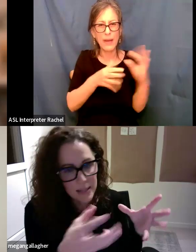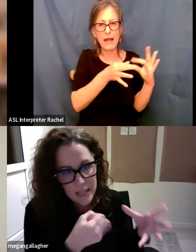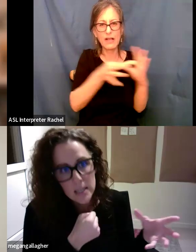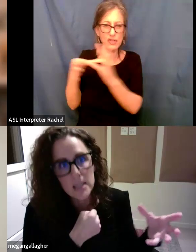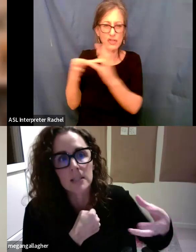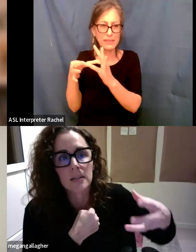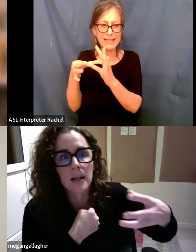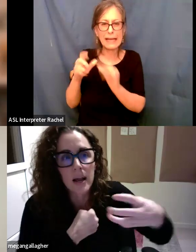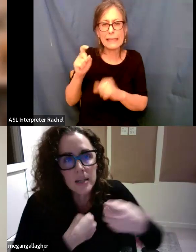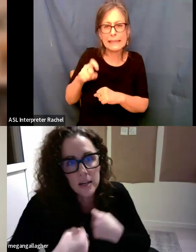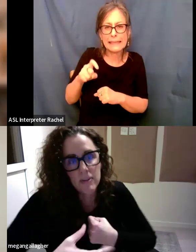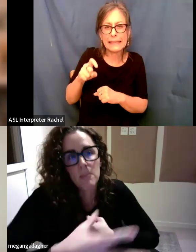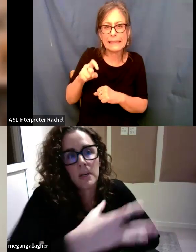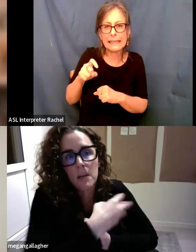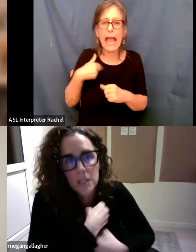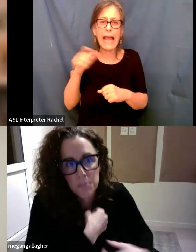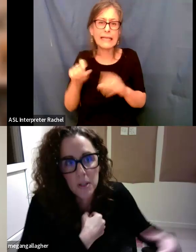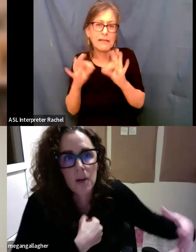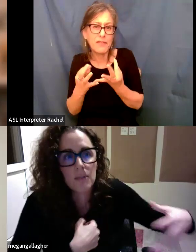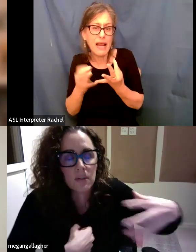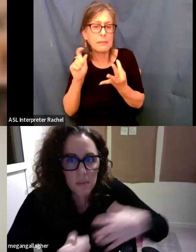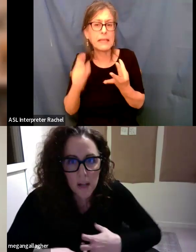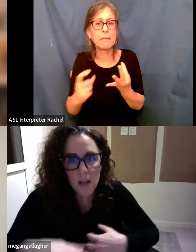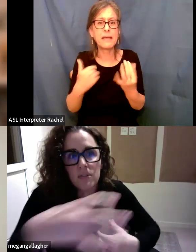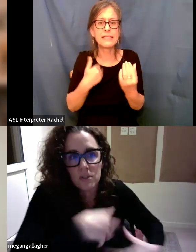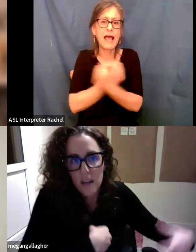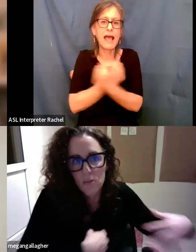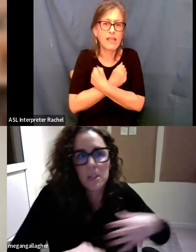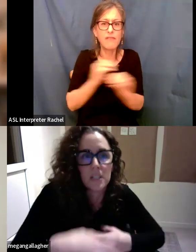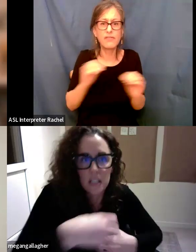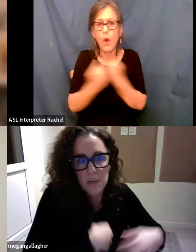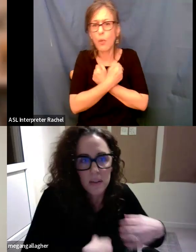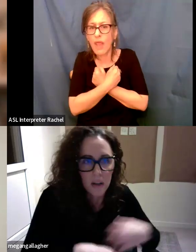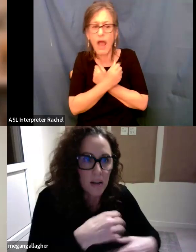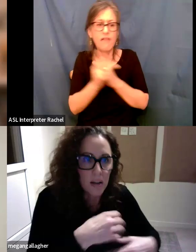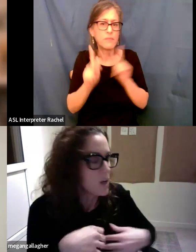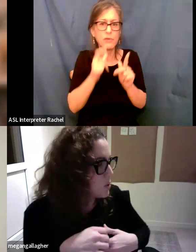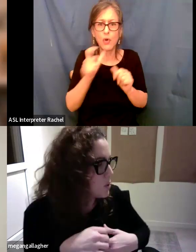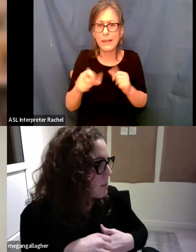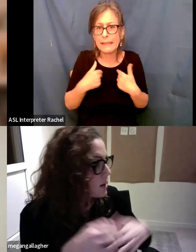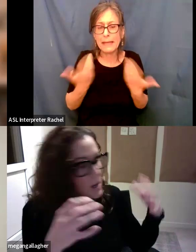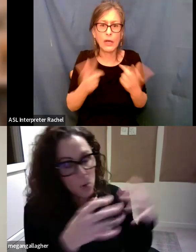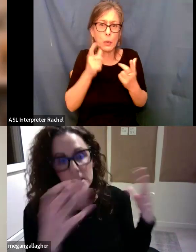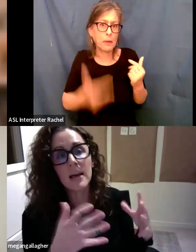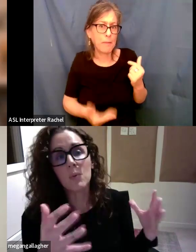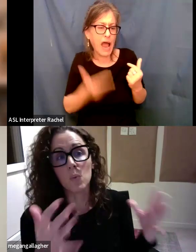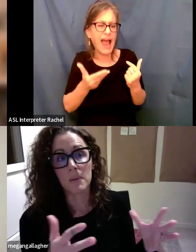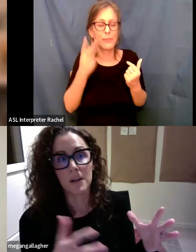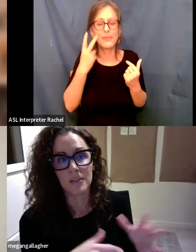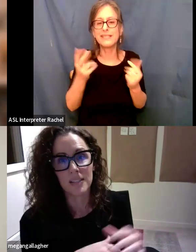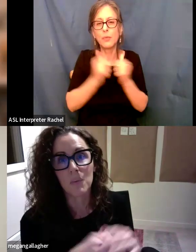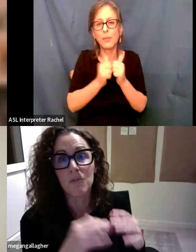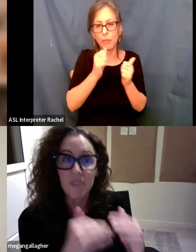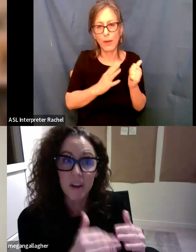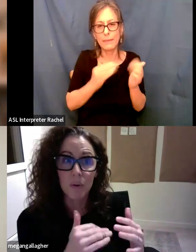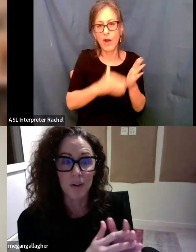that neediness and that I need a family and I must be loved. And if I'm not loved or everybody doesn't need me, then who am I? We see that with women